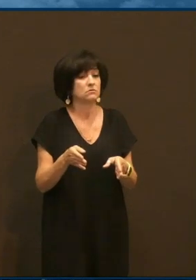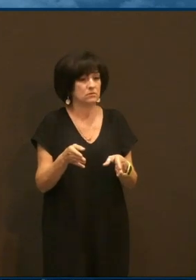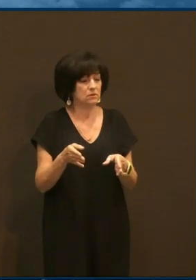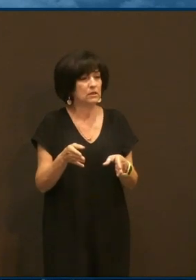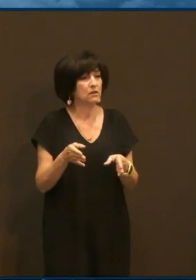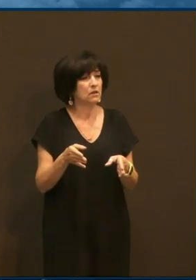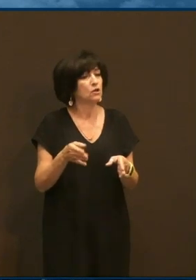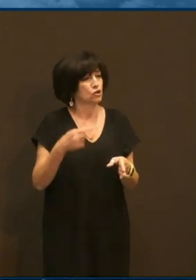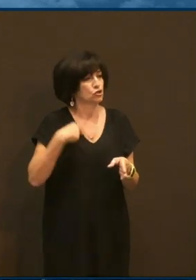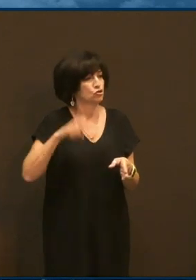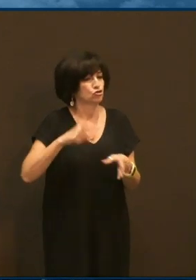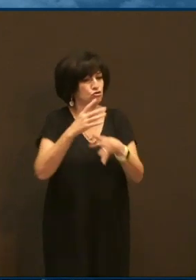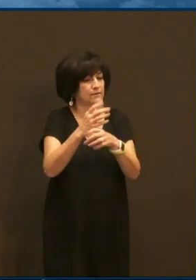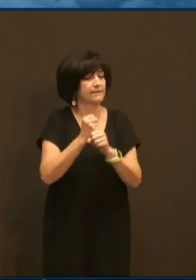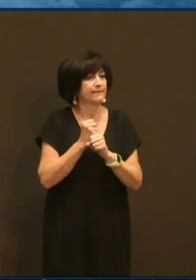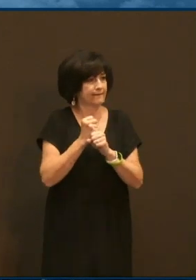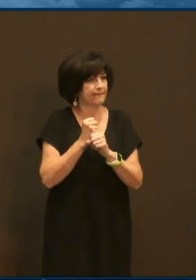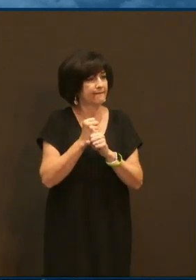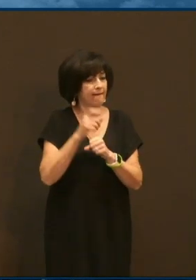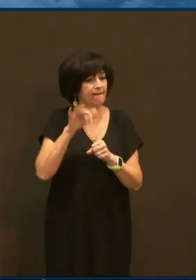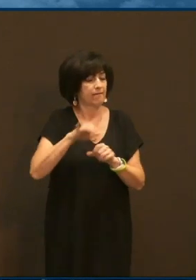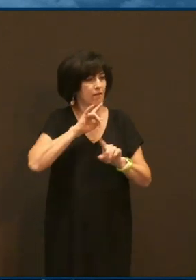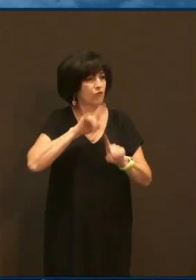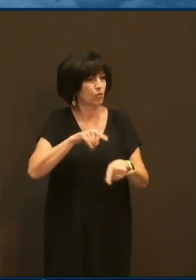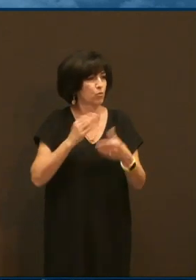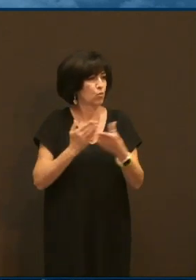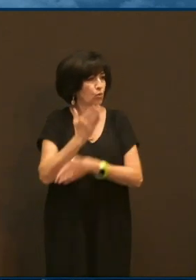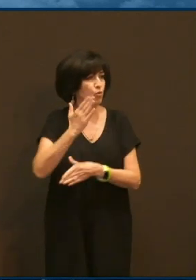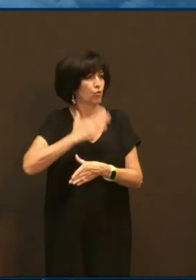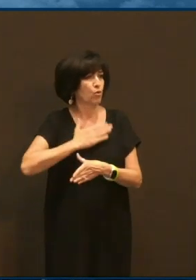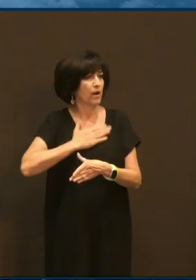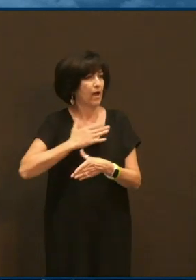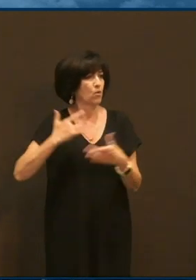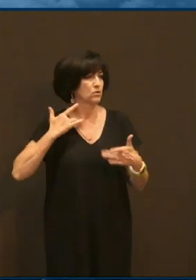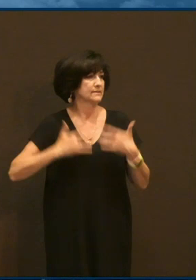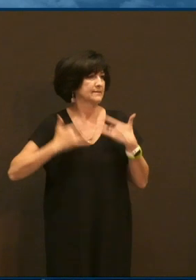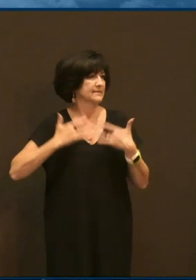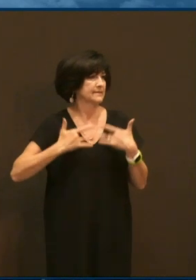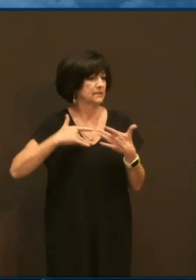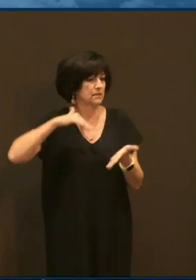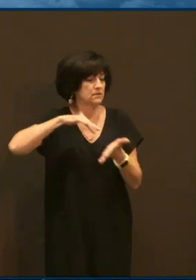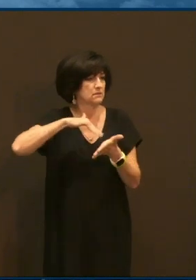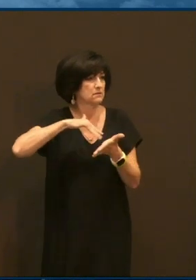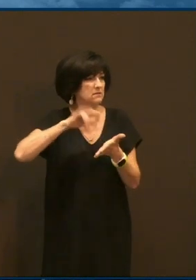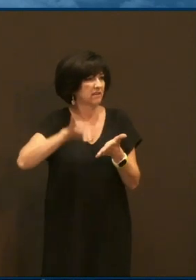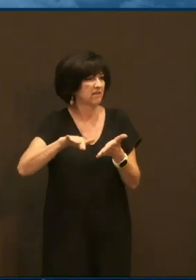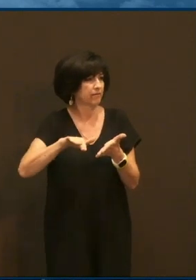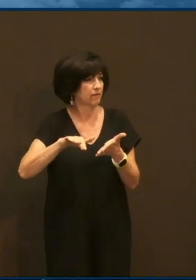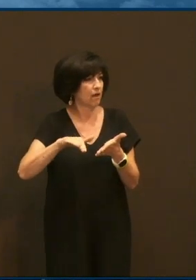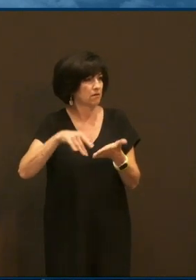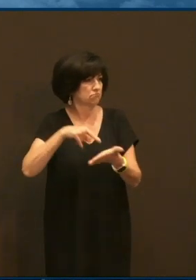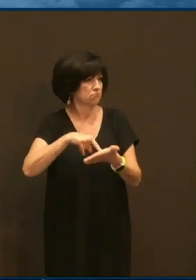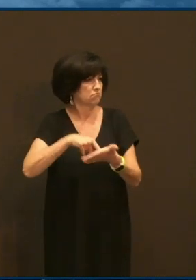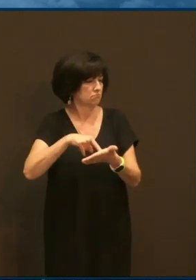DPH epidemiology section. And so in our